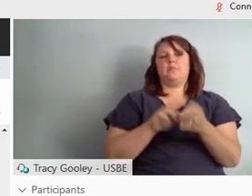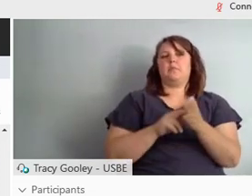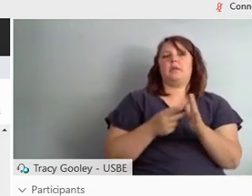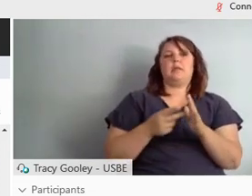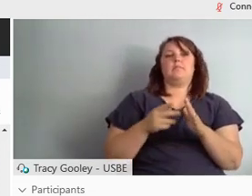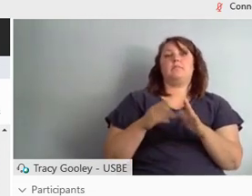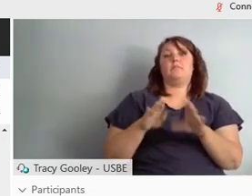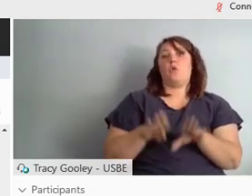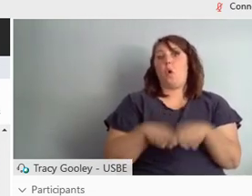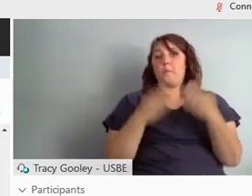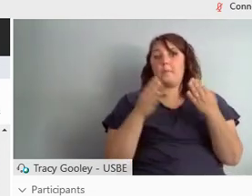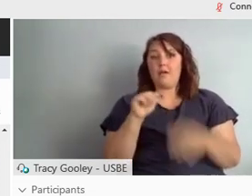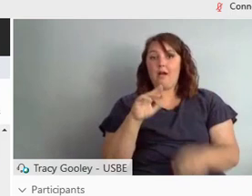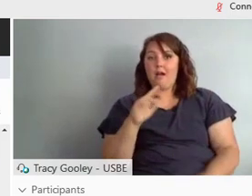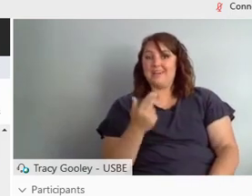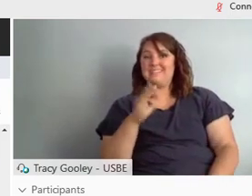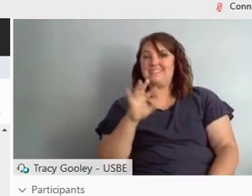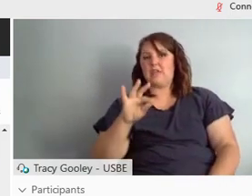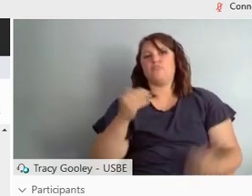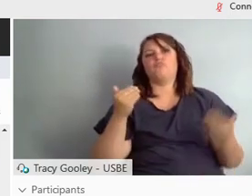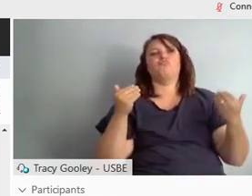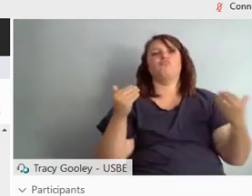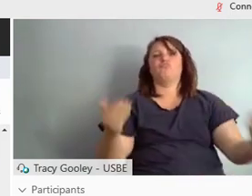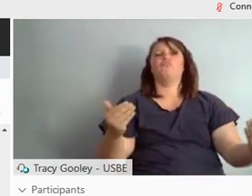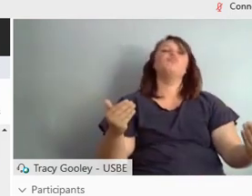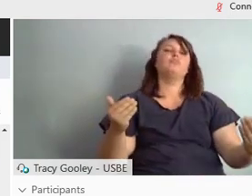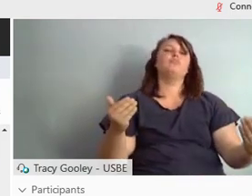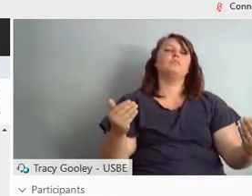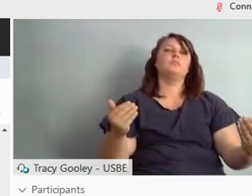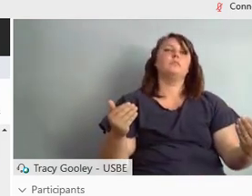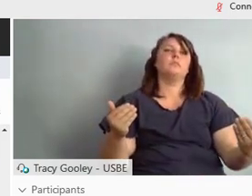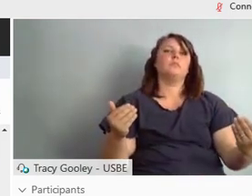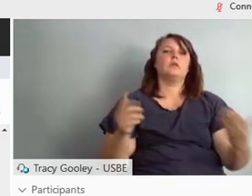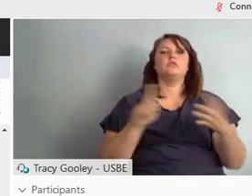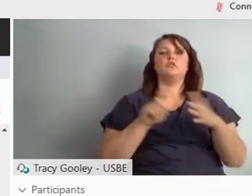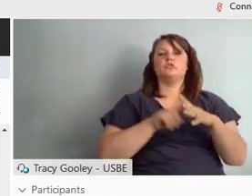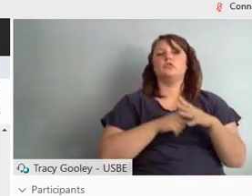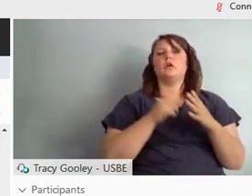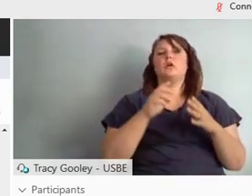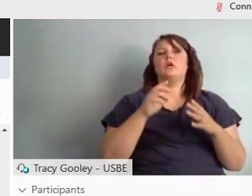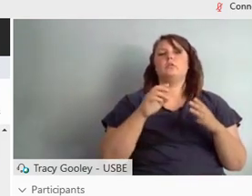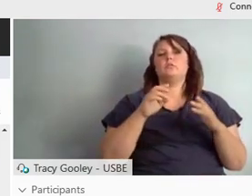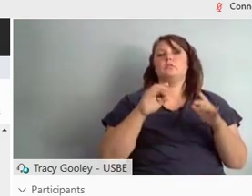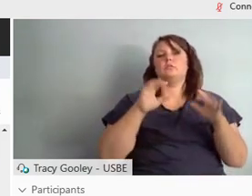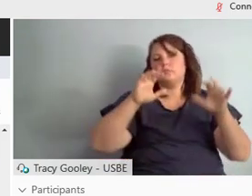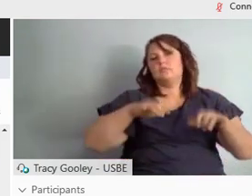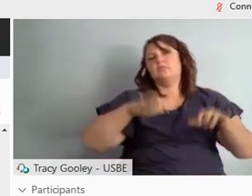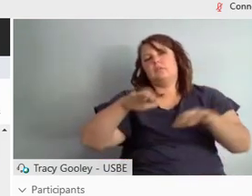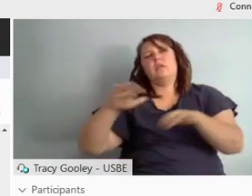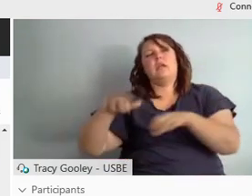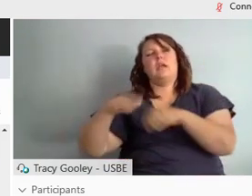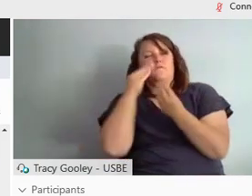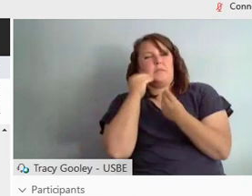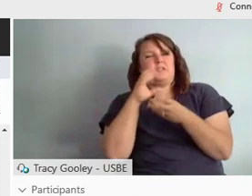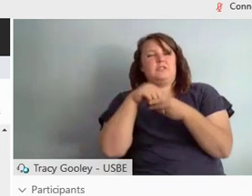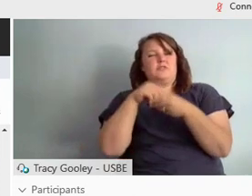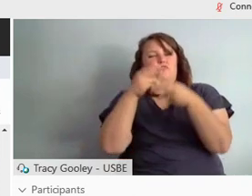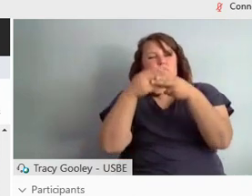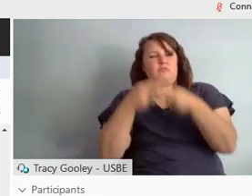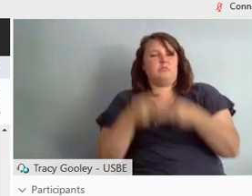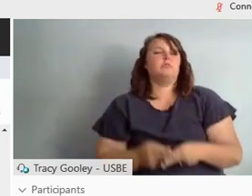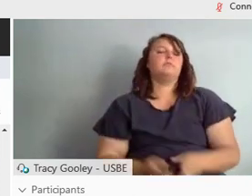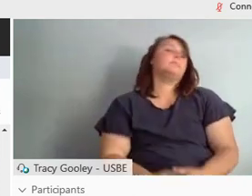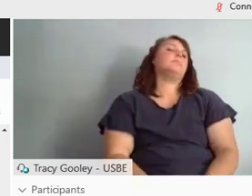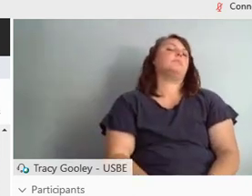9th, school districts will be able to enter students into